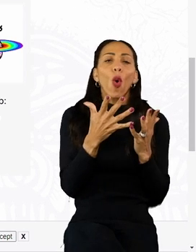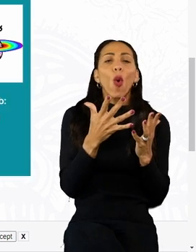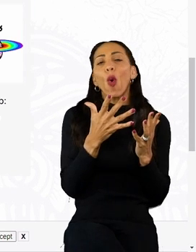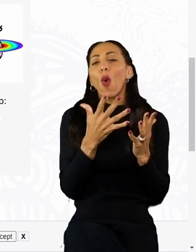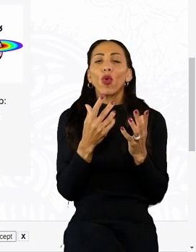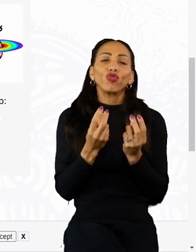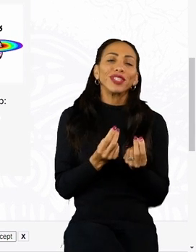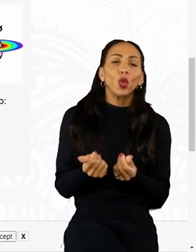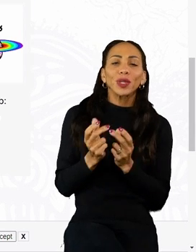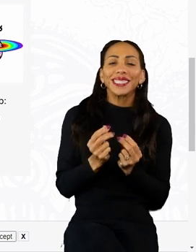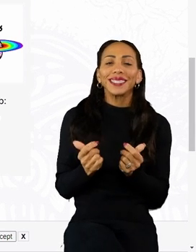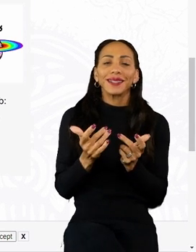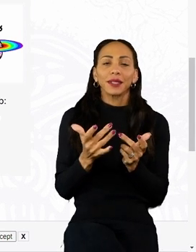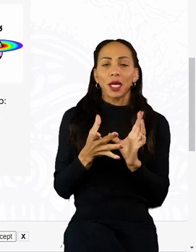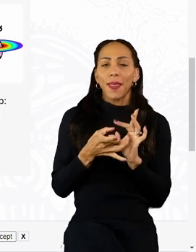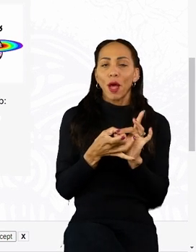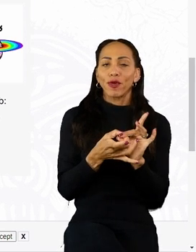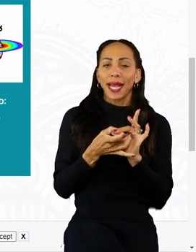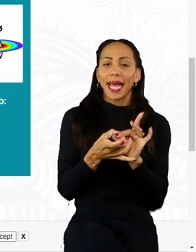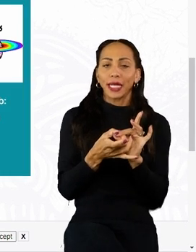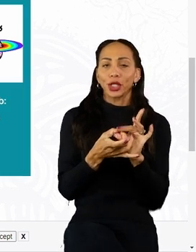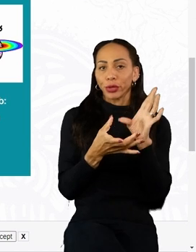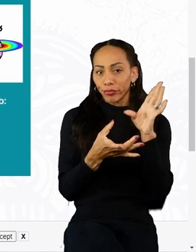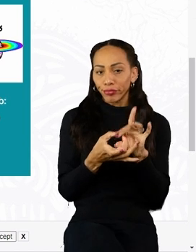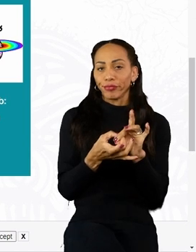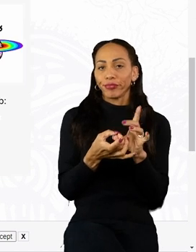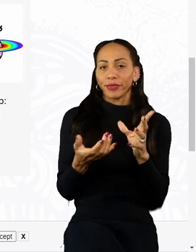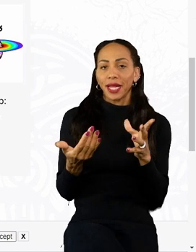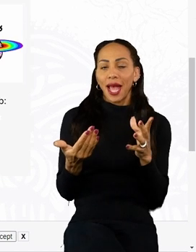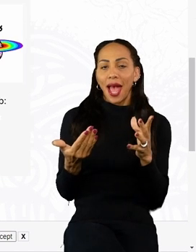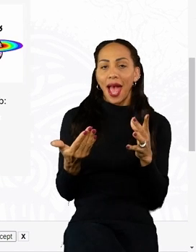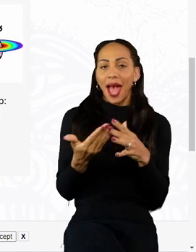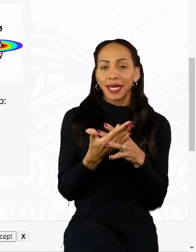by other organisations. It's all resources that relate